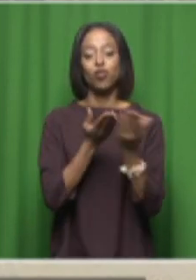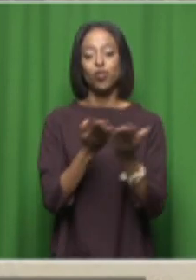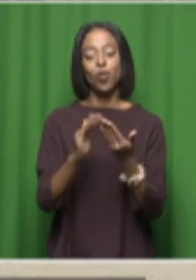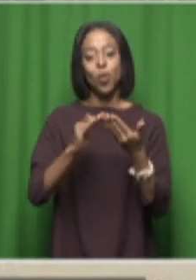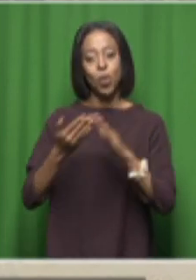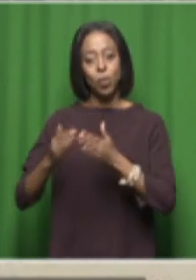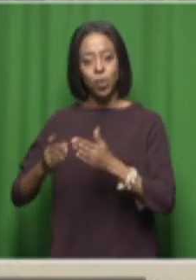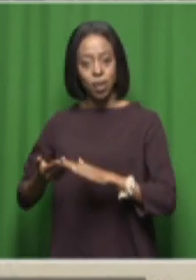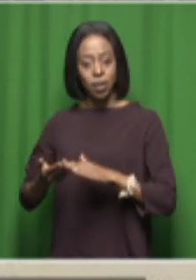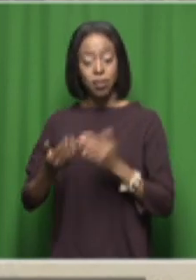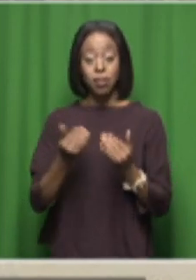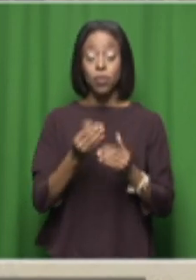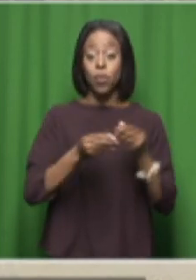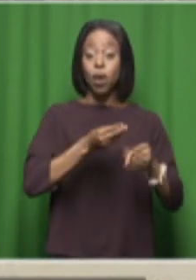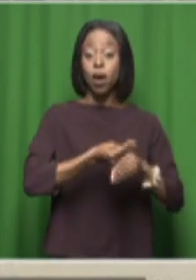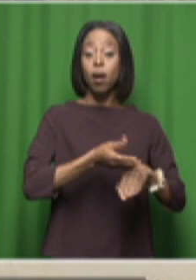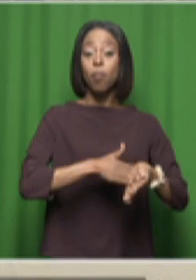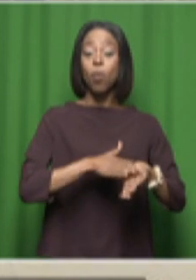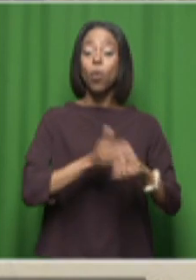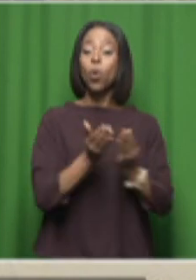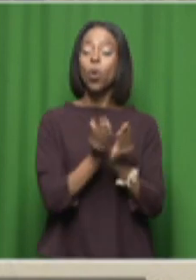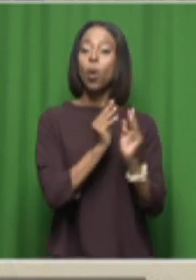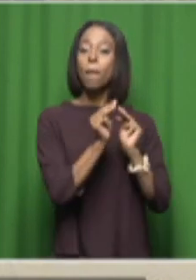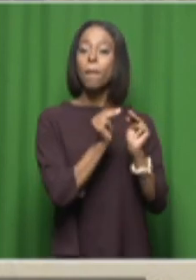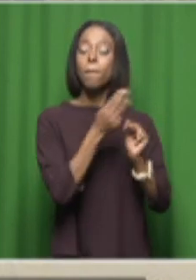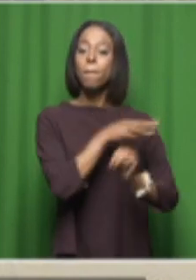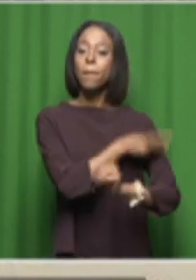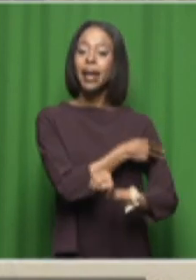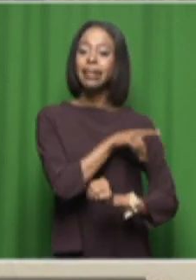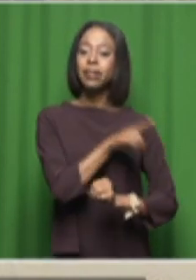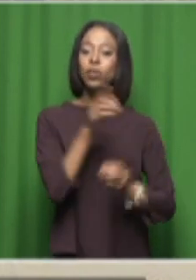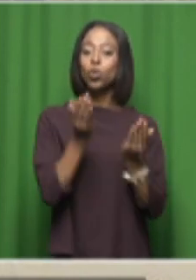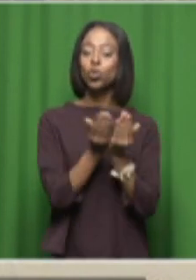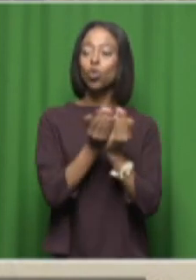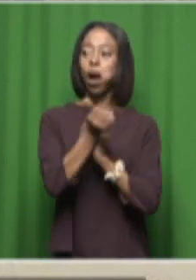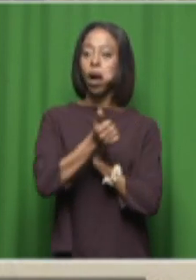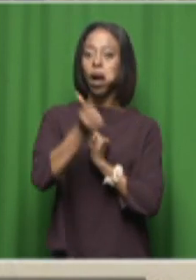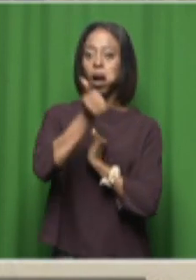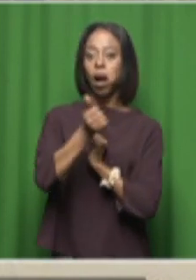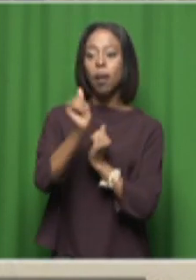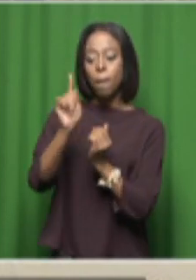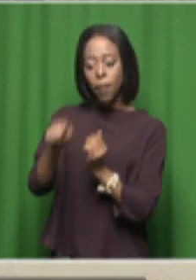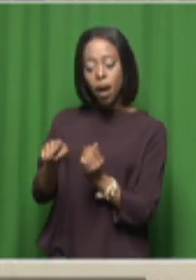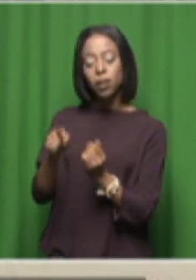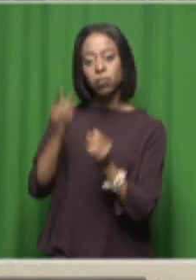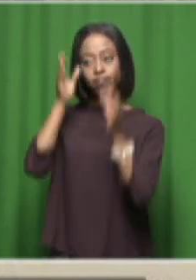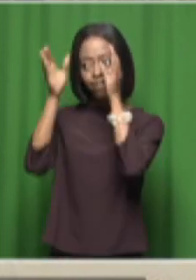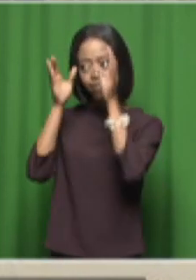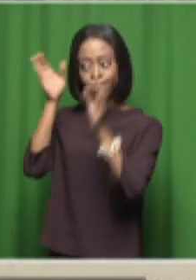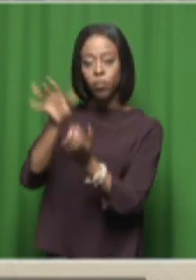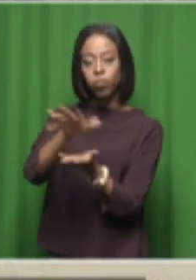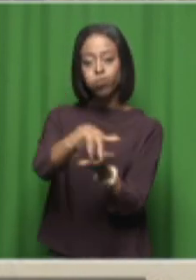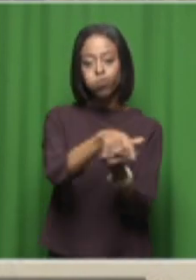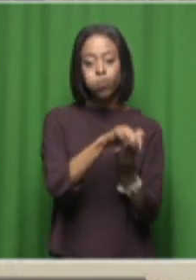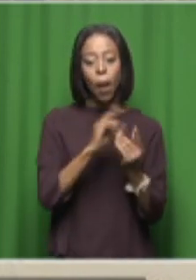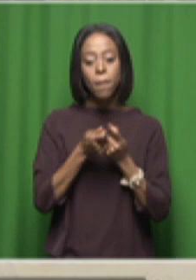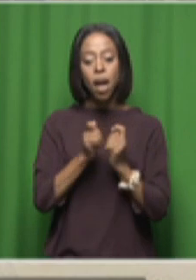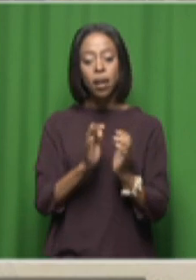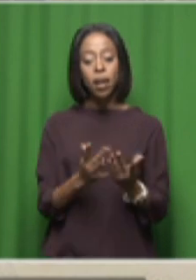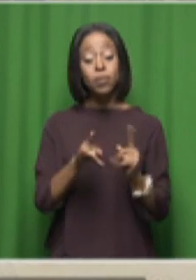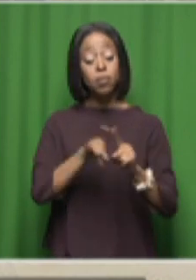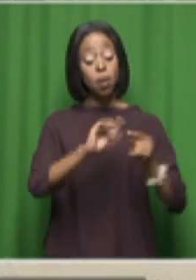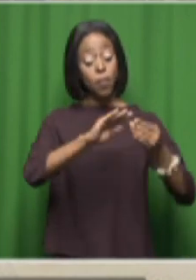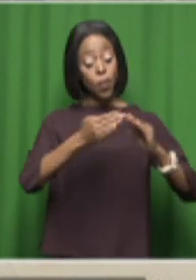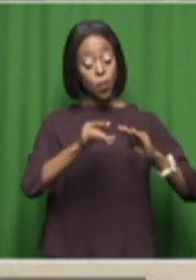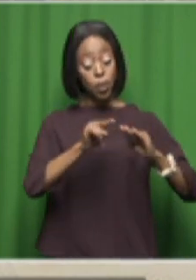community. So in addition to school managers being creative, being entrepreneurial in fundraising, I think it's also up to our communities as